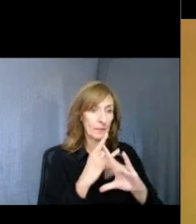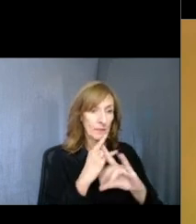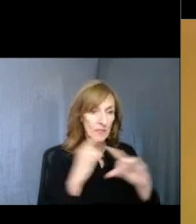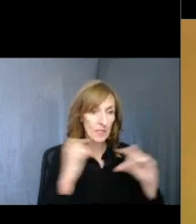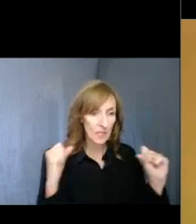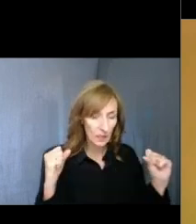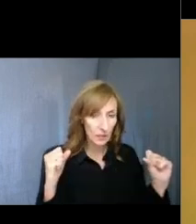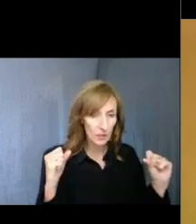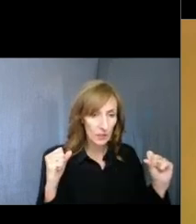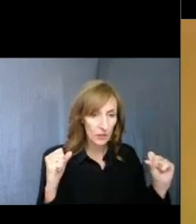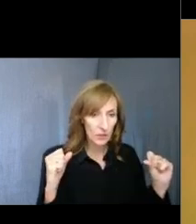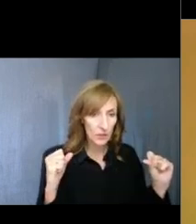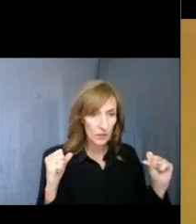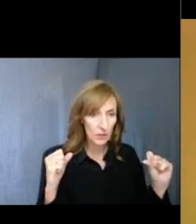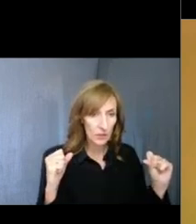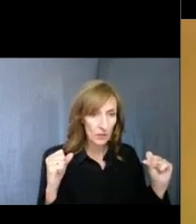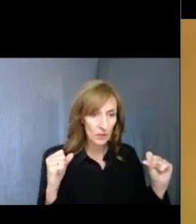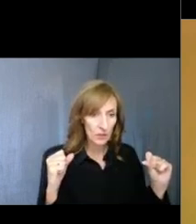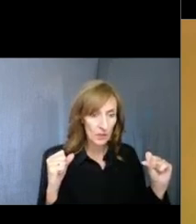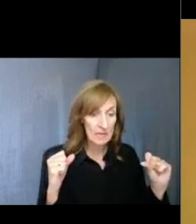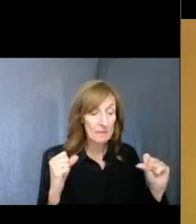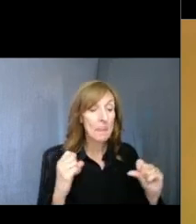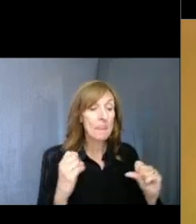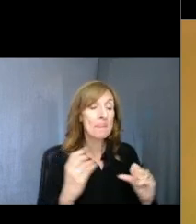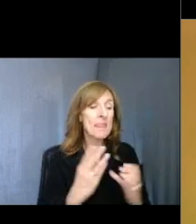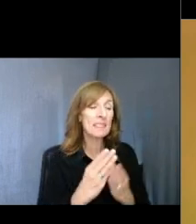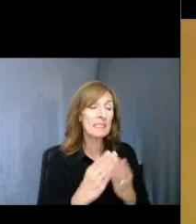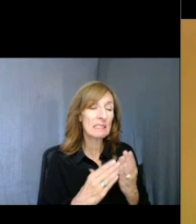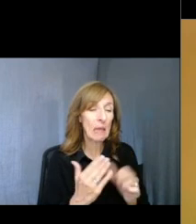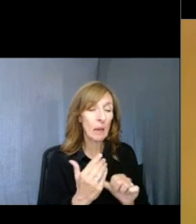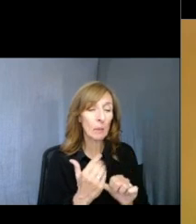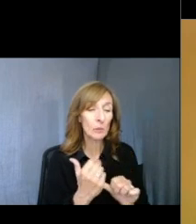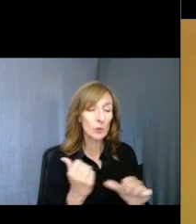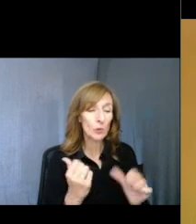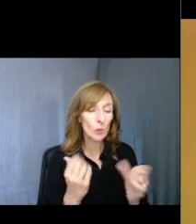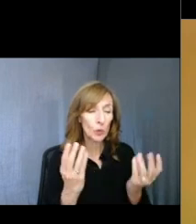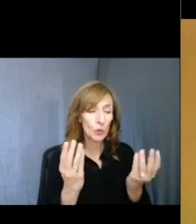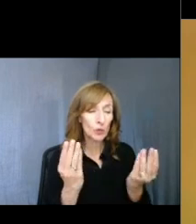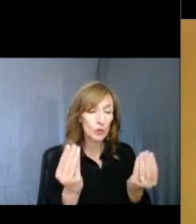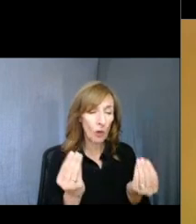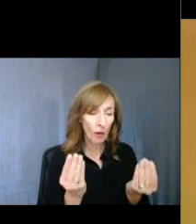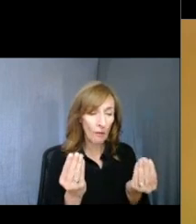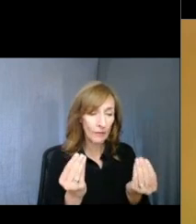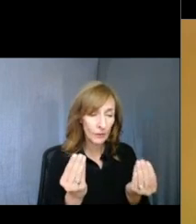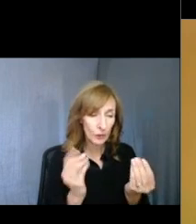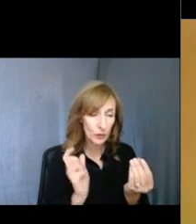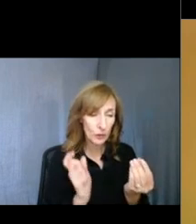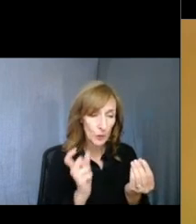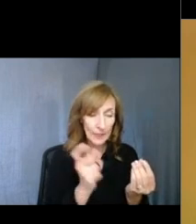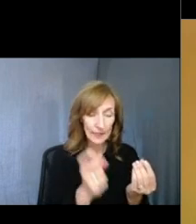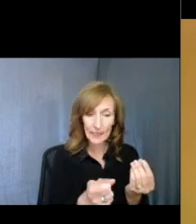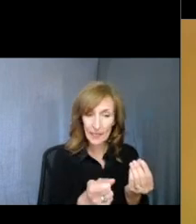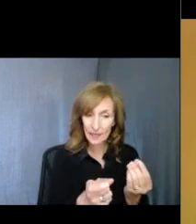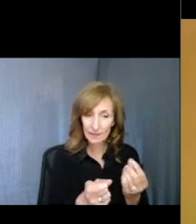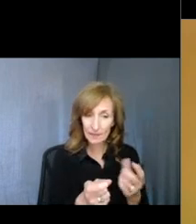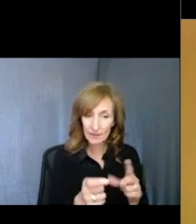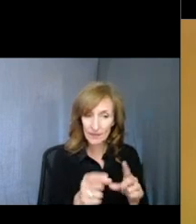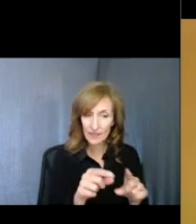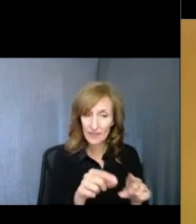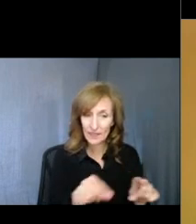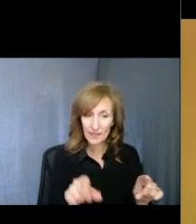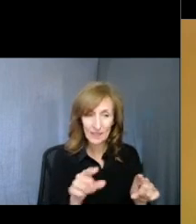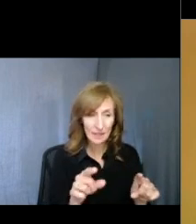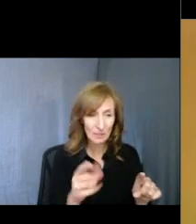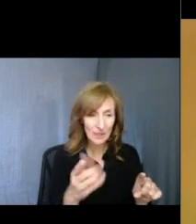are stool softeners that you can give, being careful, right? Because these guys tend to be a little dehydrated,